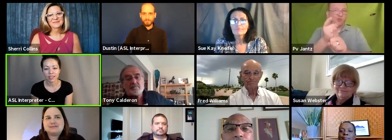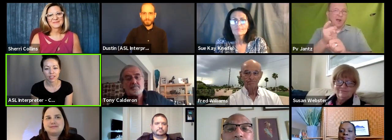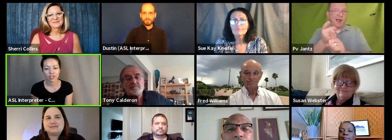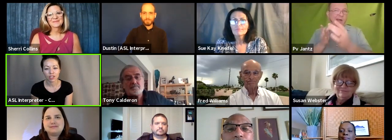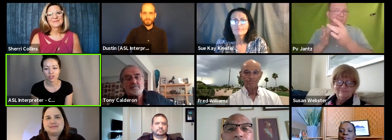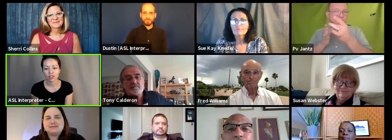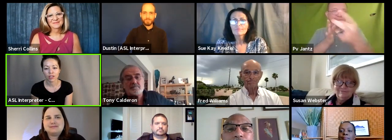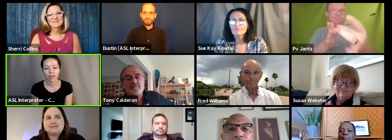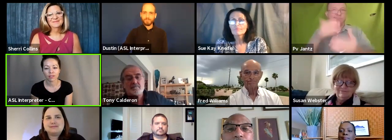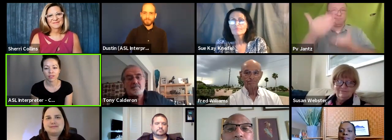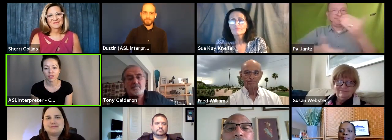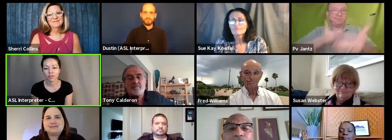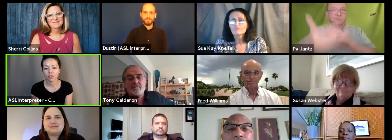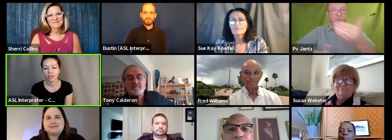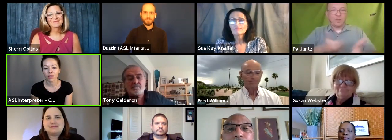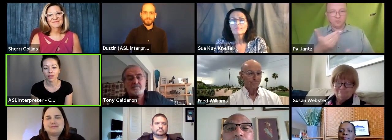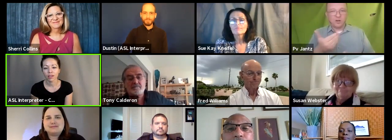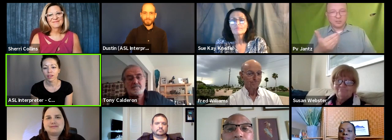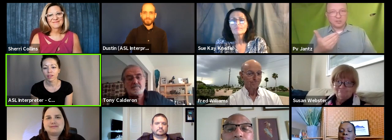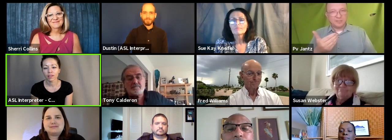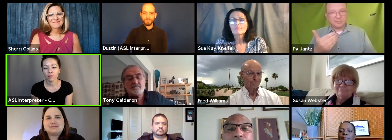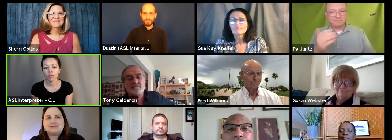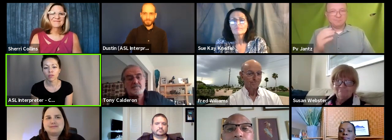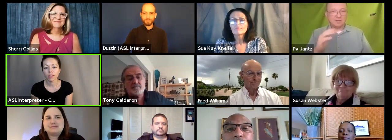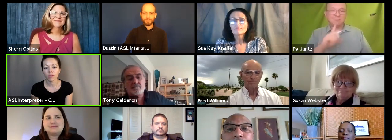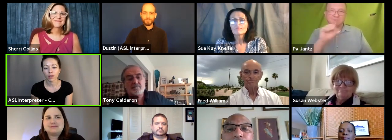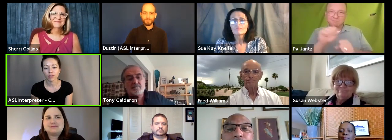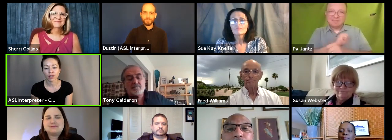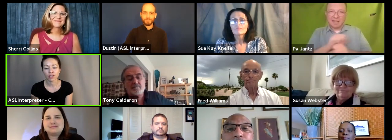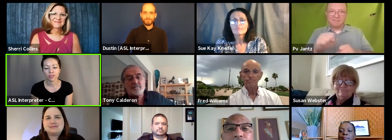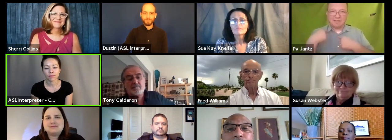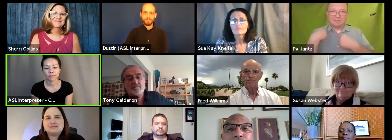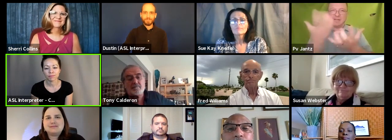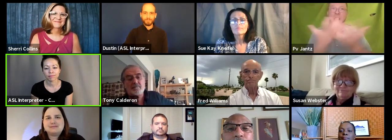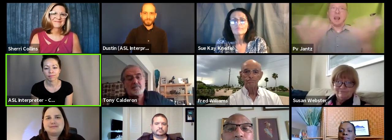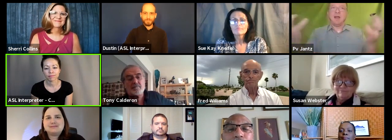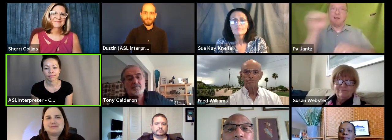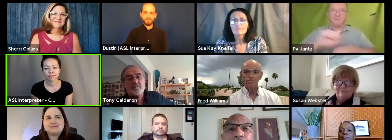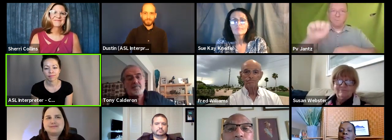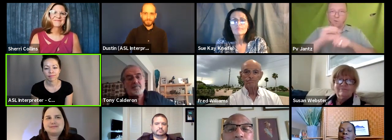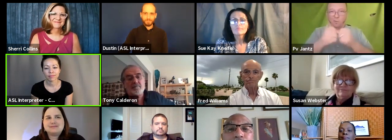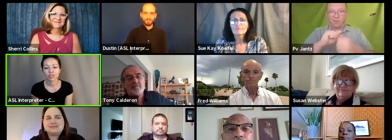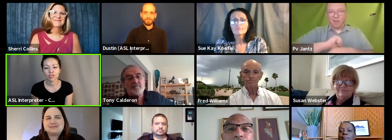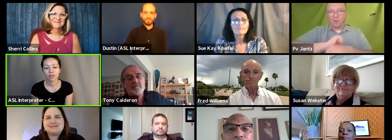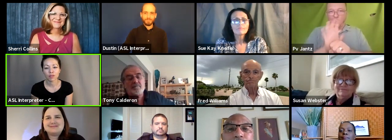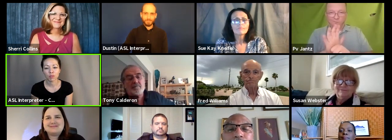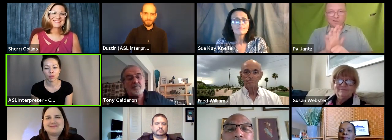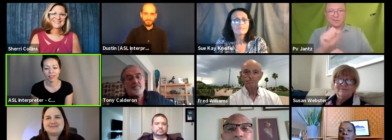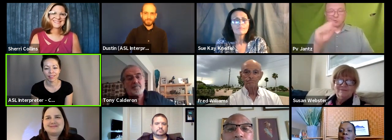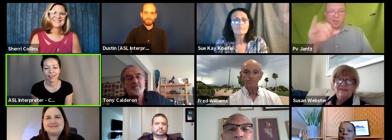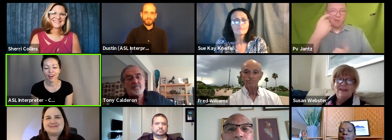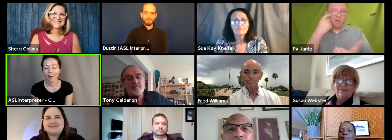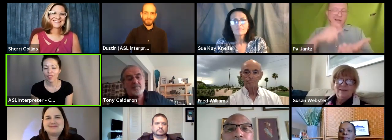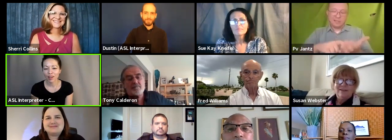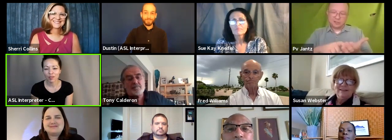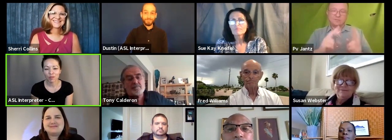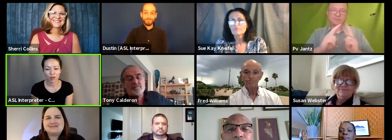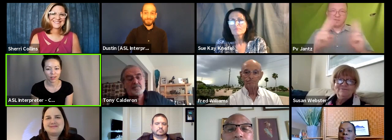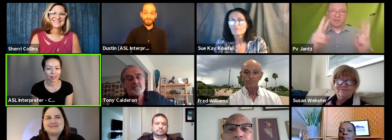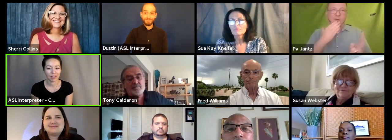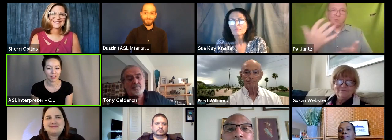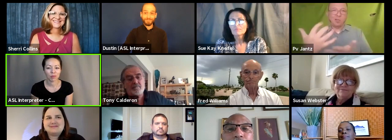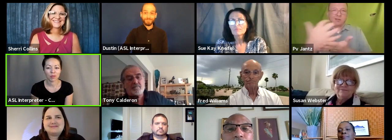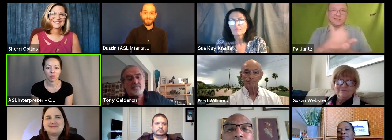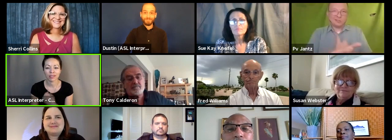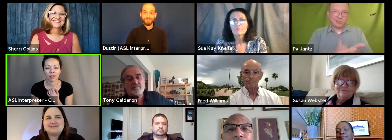the ACDHH staff is definitely moving in the right direction. There's definitely been a lot of